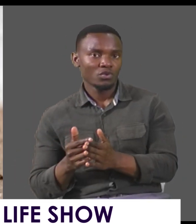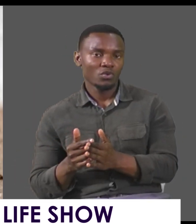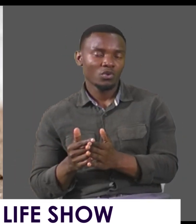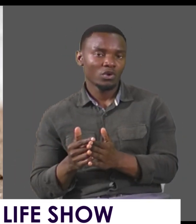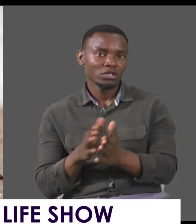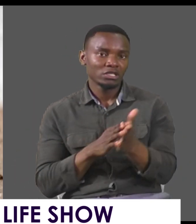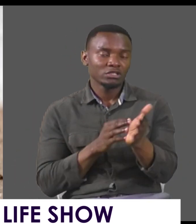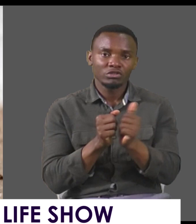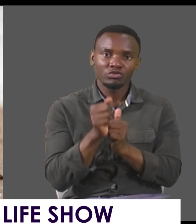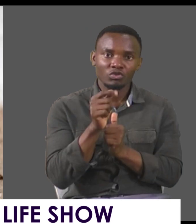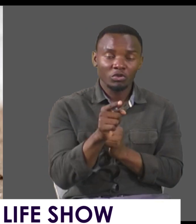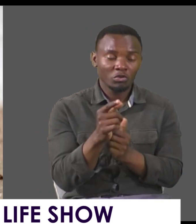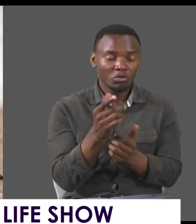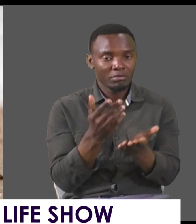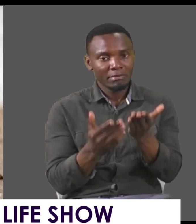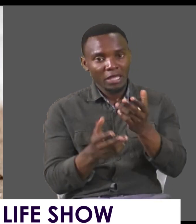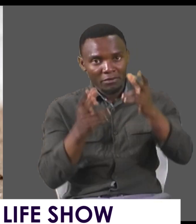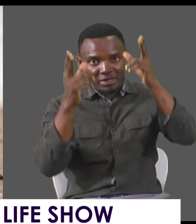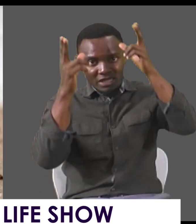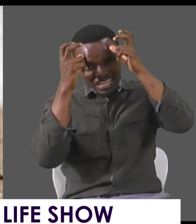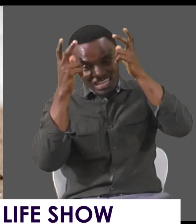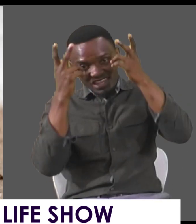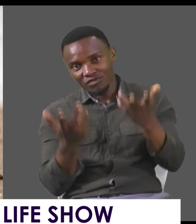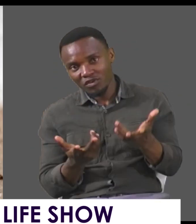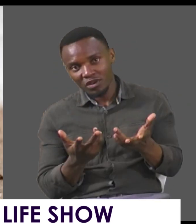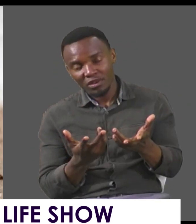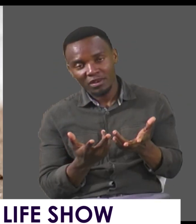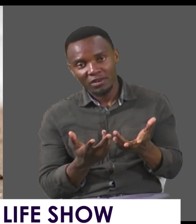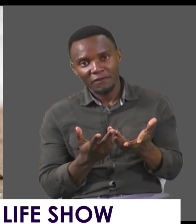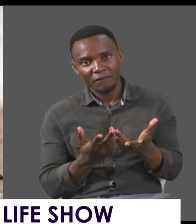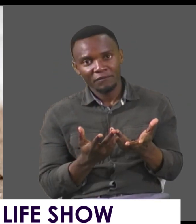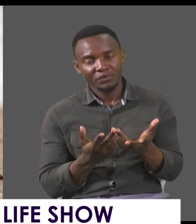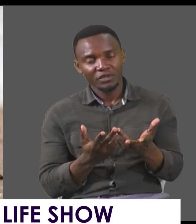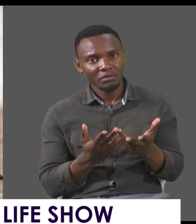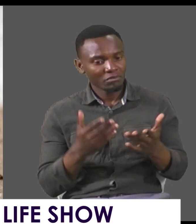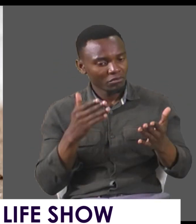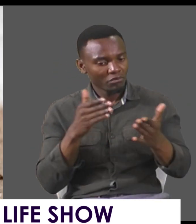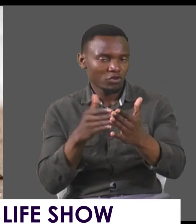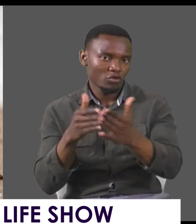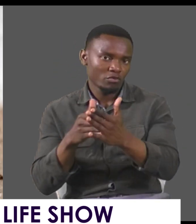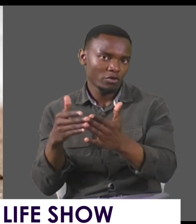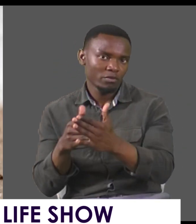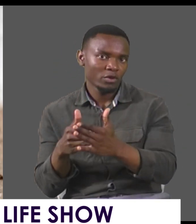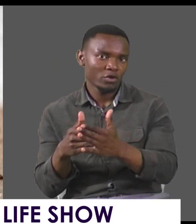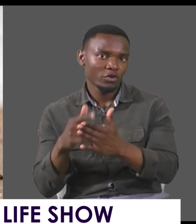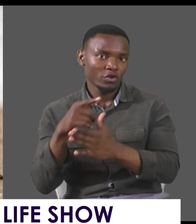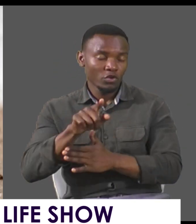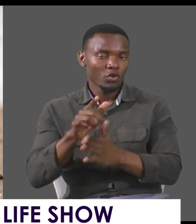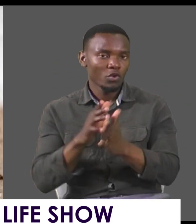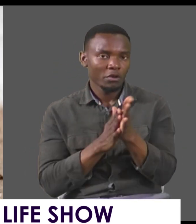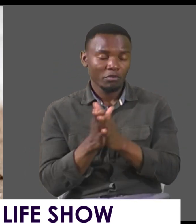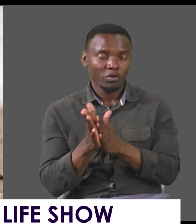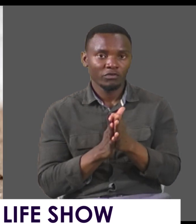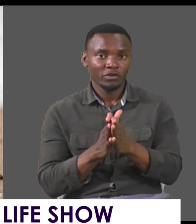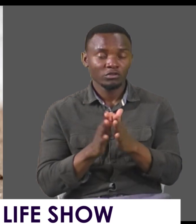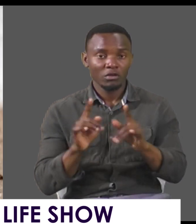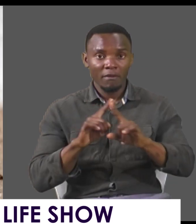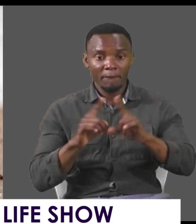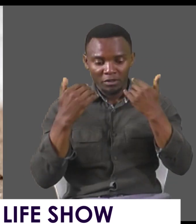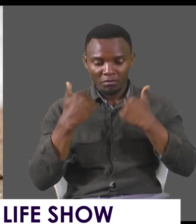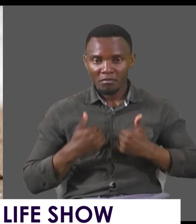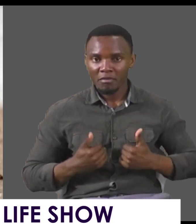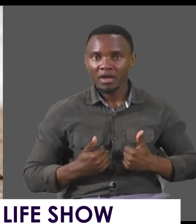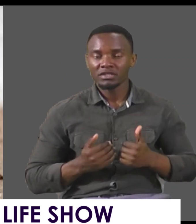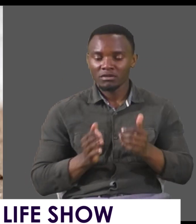yourself, by evil. It has been shut somehow. That is why I am opening that tap